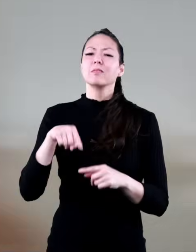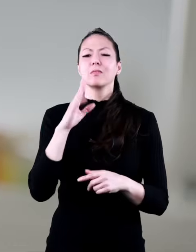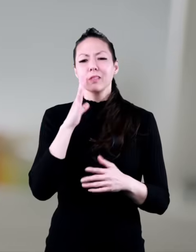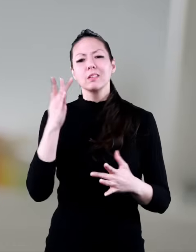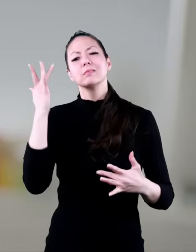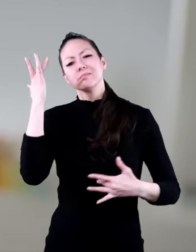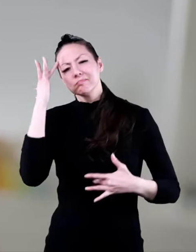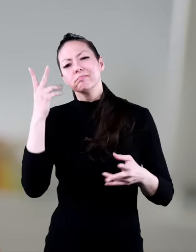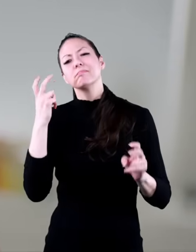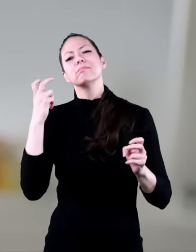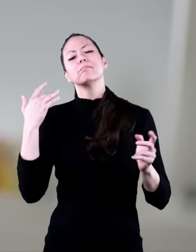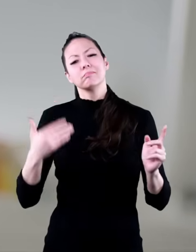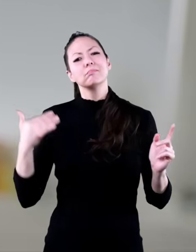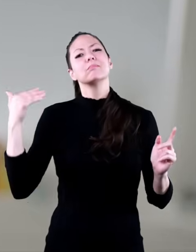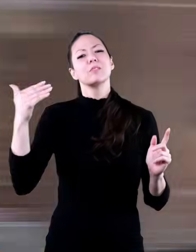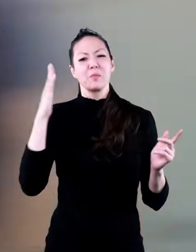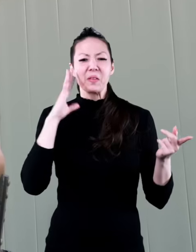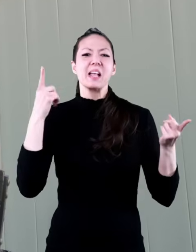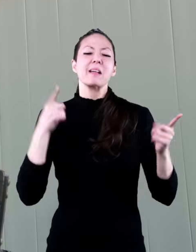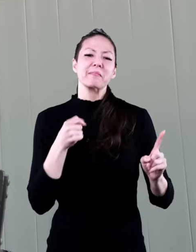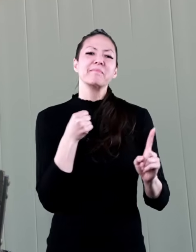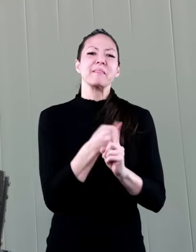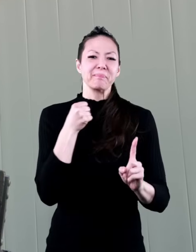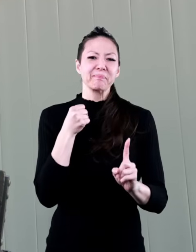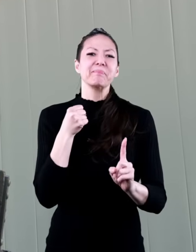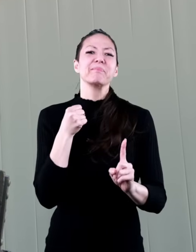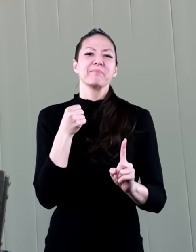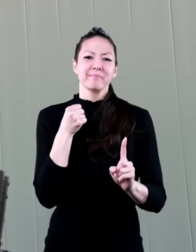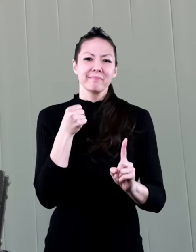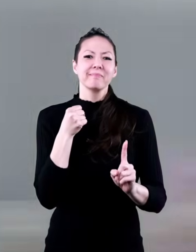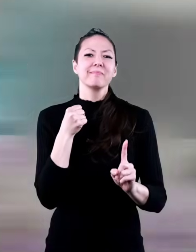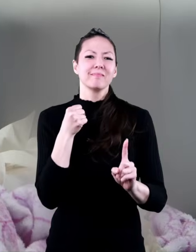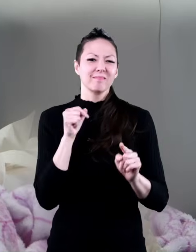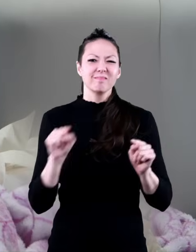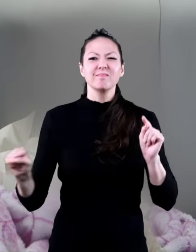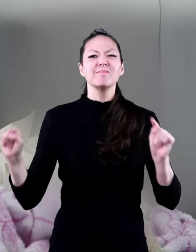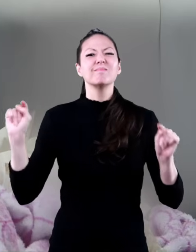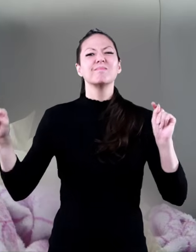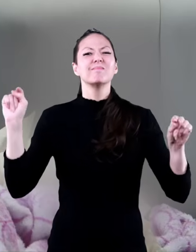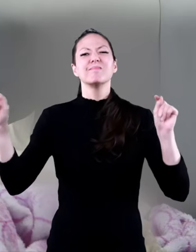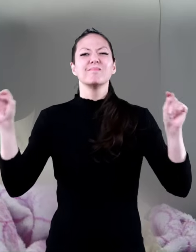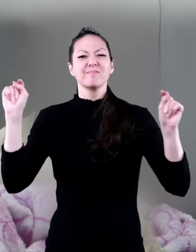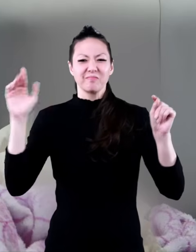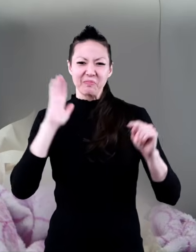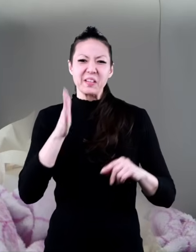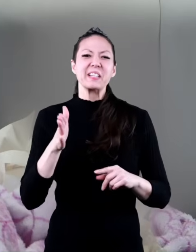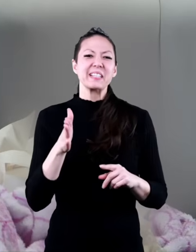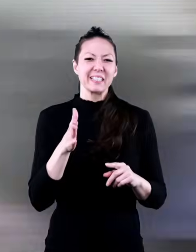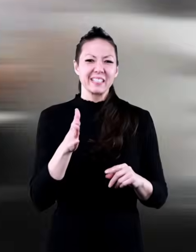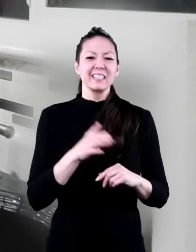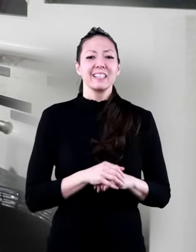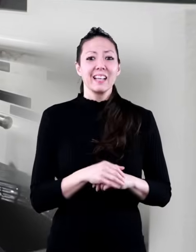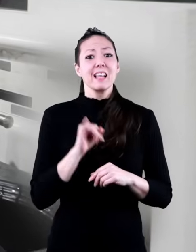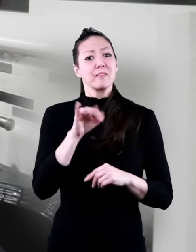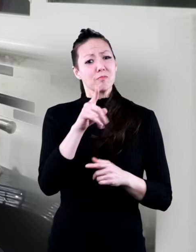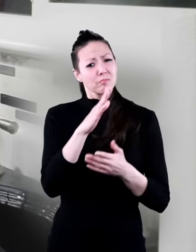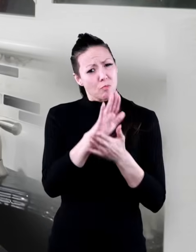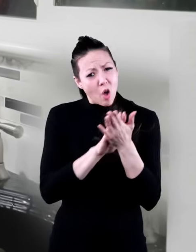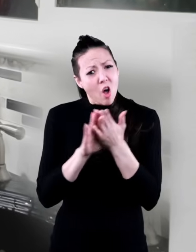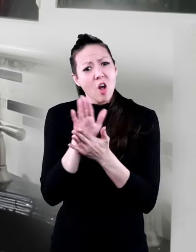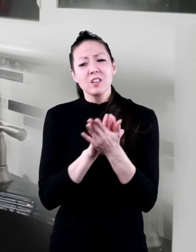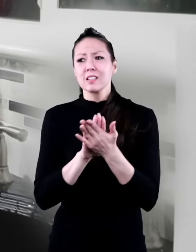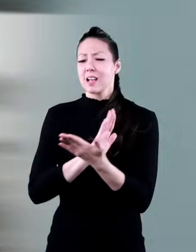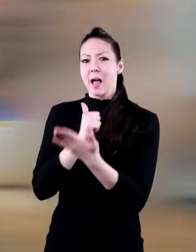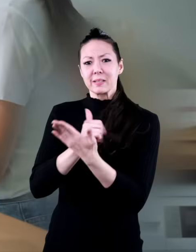your body will get sick most people get sick multiple times throughout their lives but